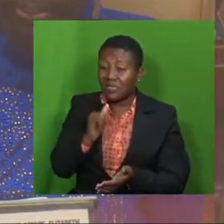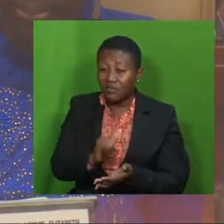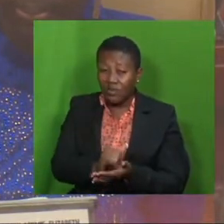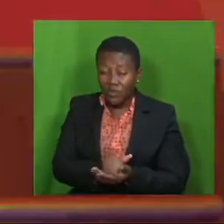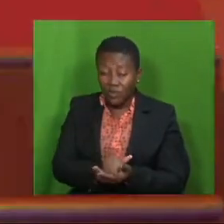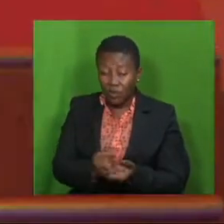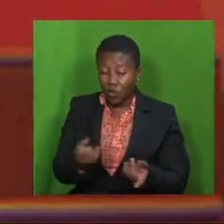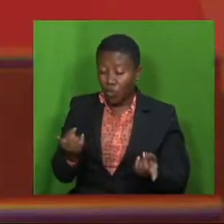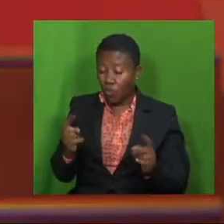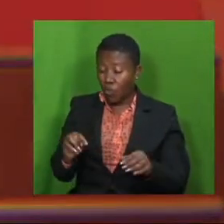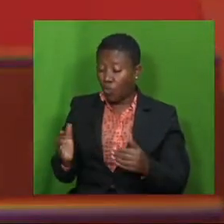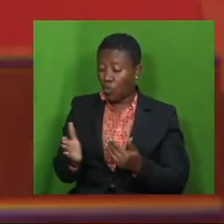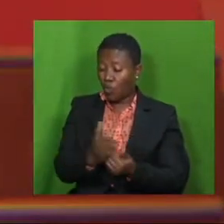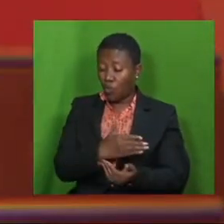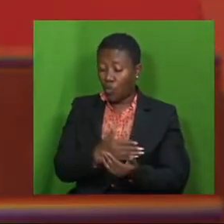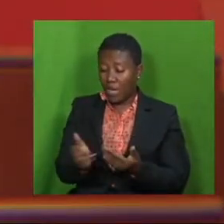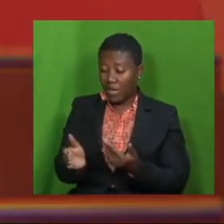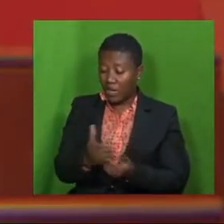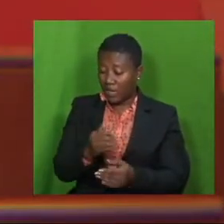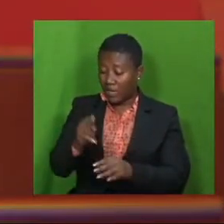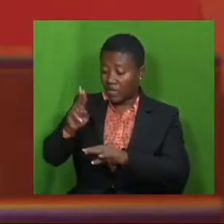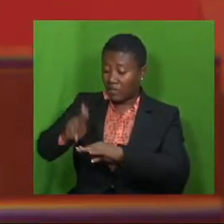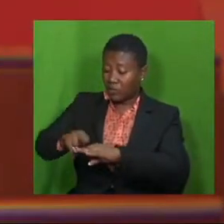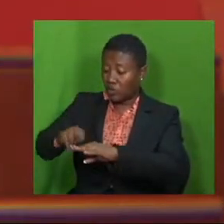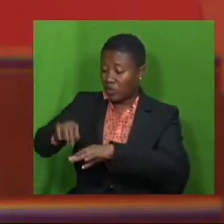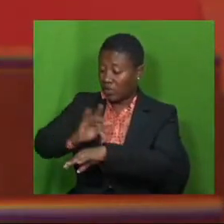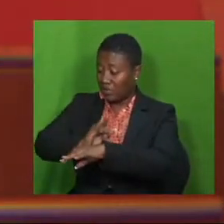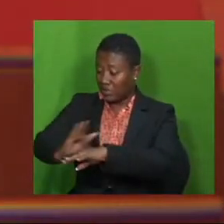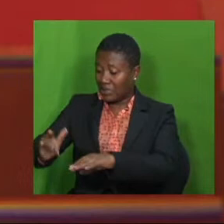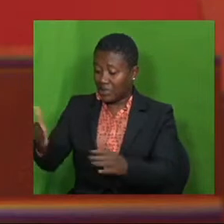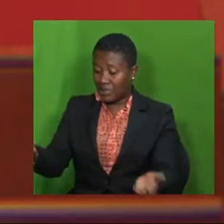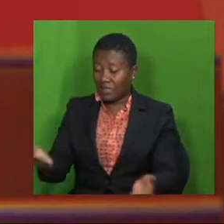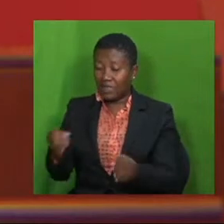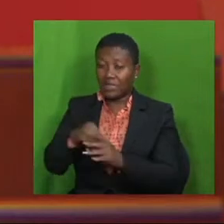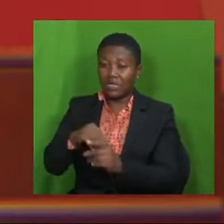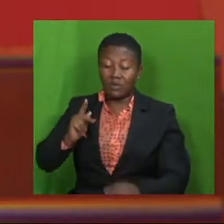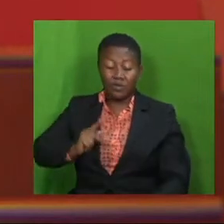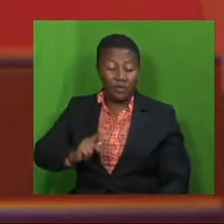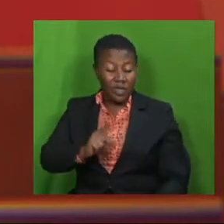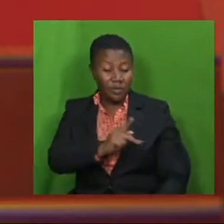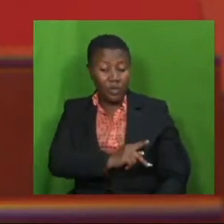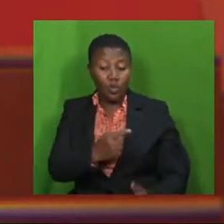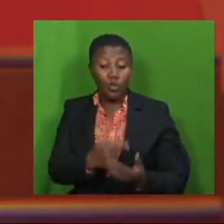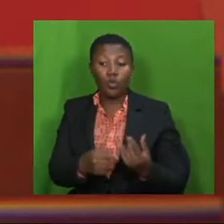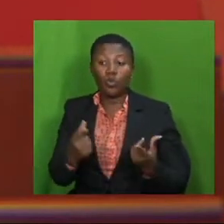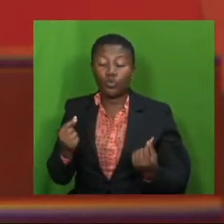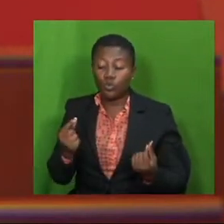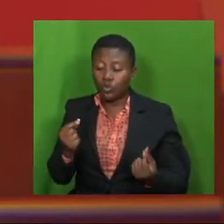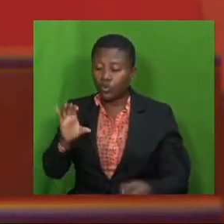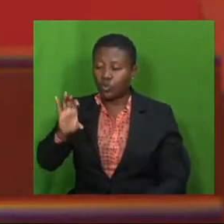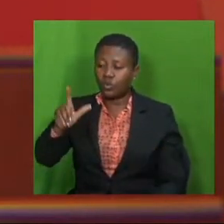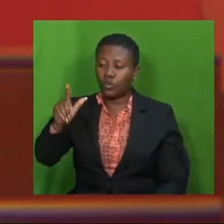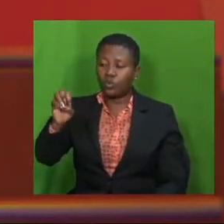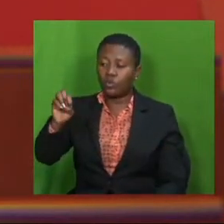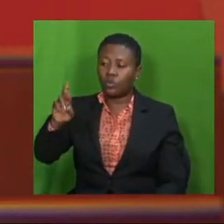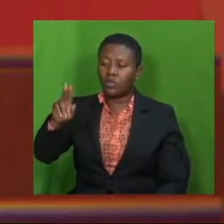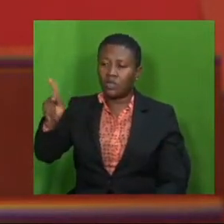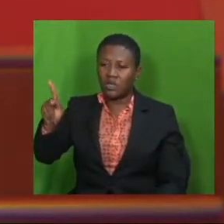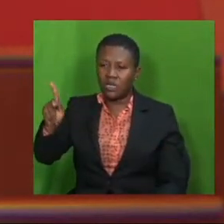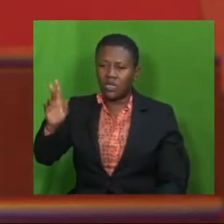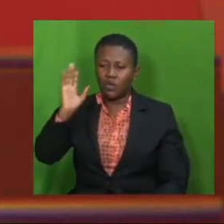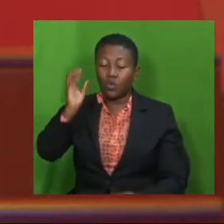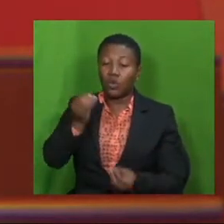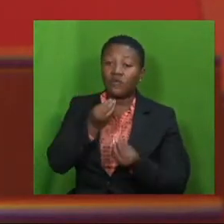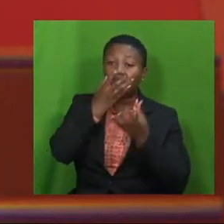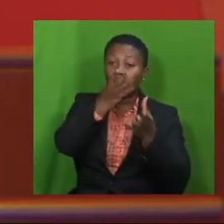"Whenever a vacancy occurs in Parliament, the Clerk of Parliament shall notify the Electoral Commission in